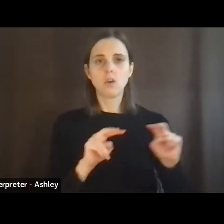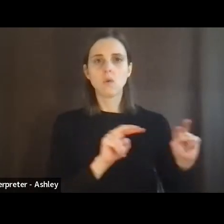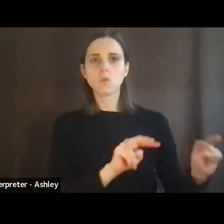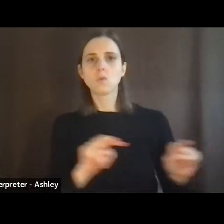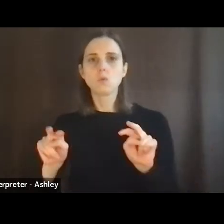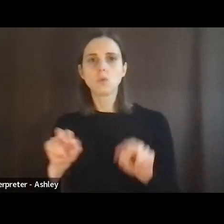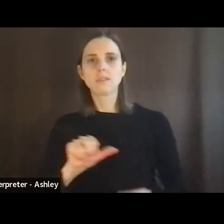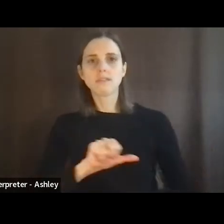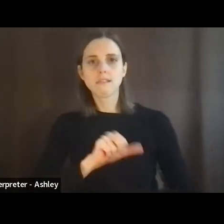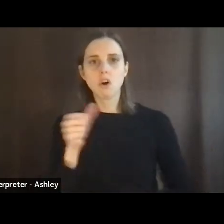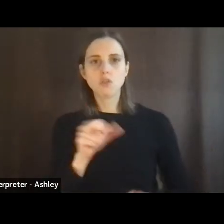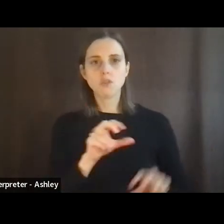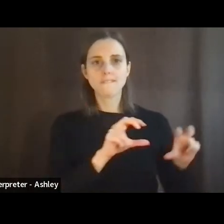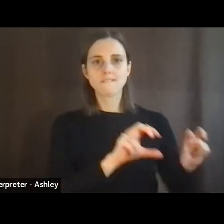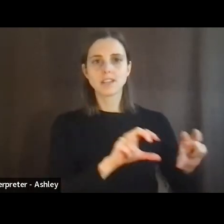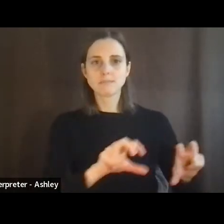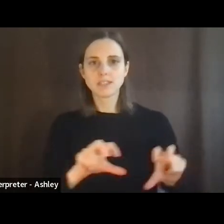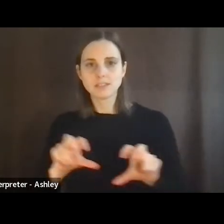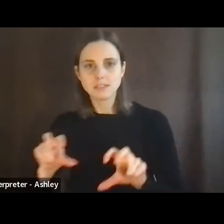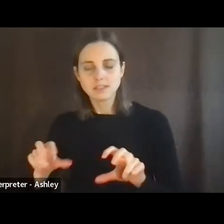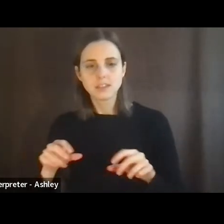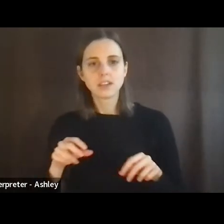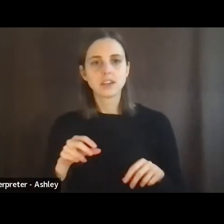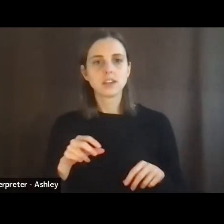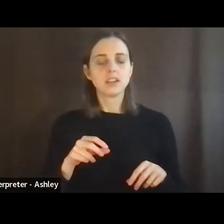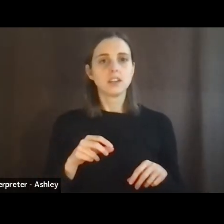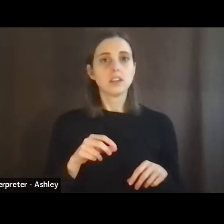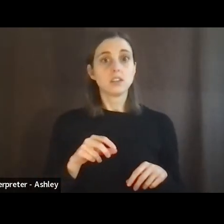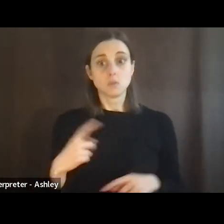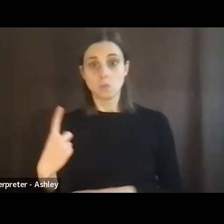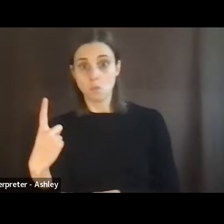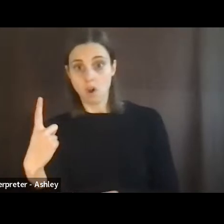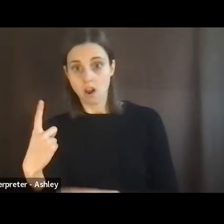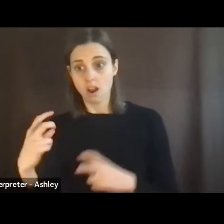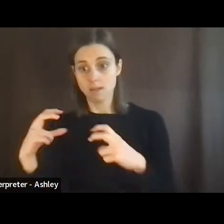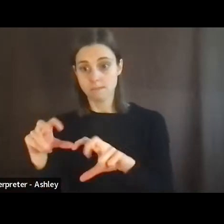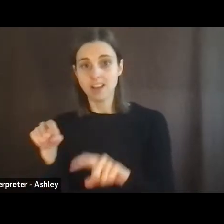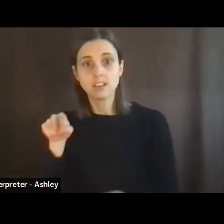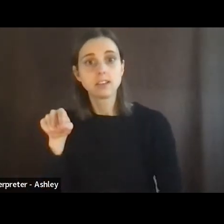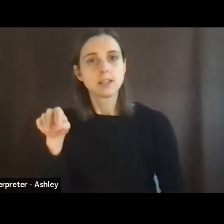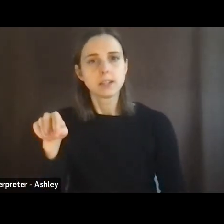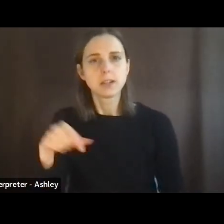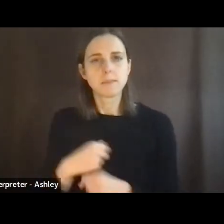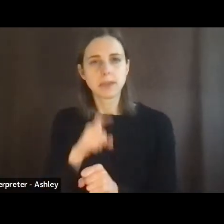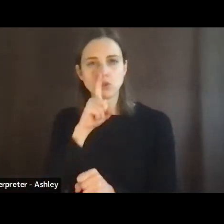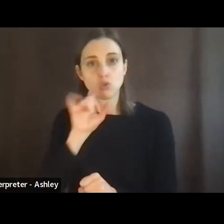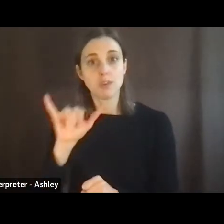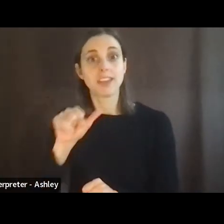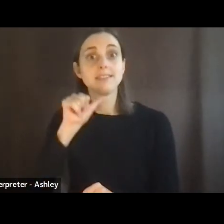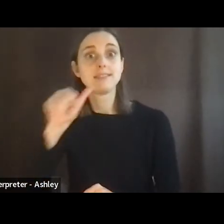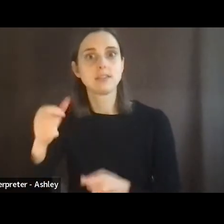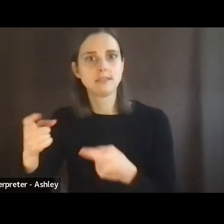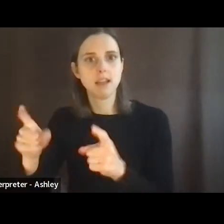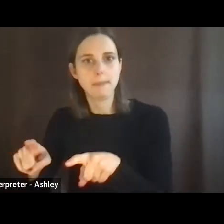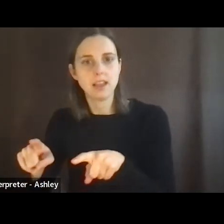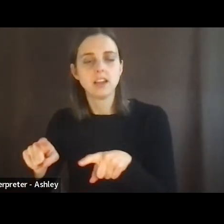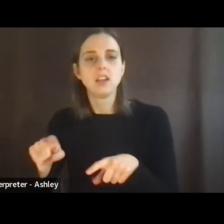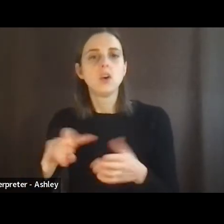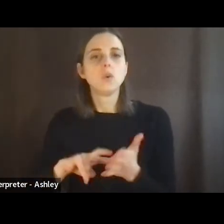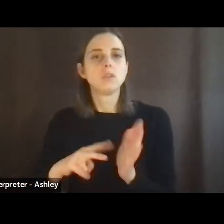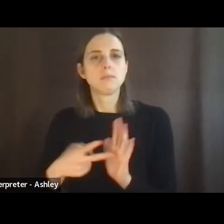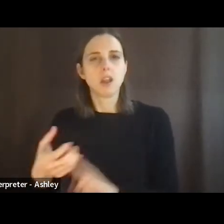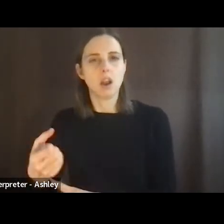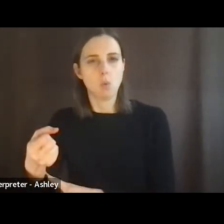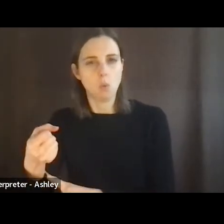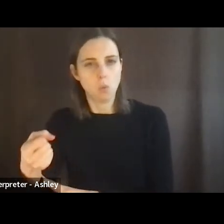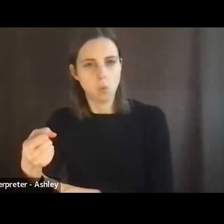that one investment, which in this case is the program, does not occur. And so that's to sort of hold the